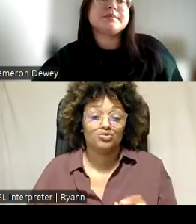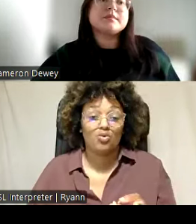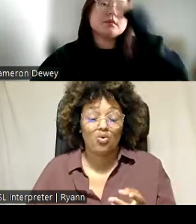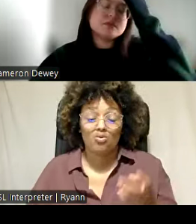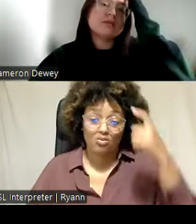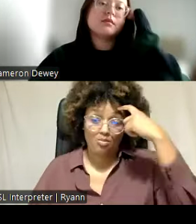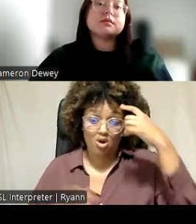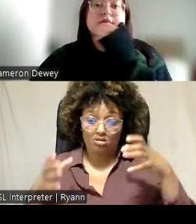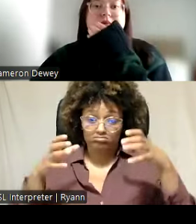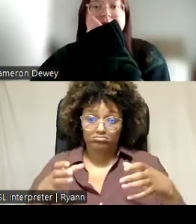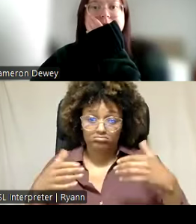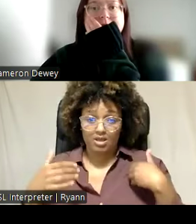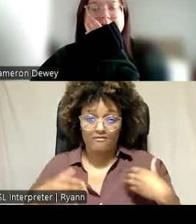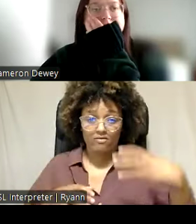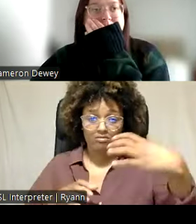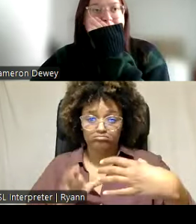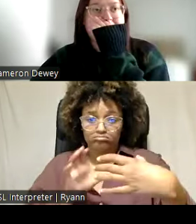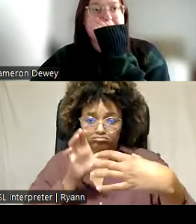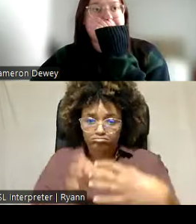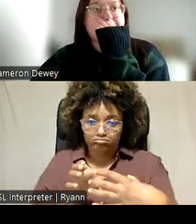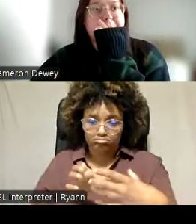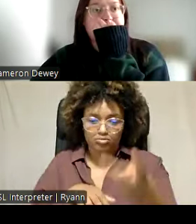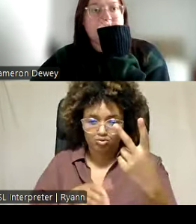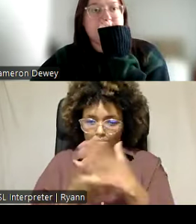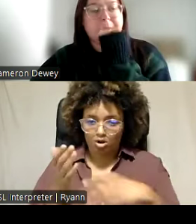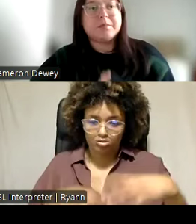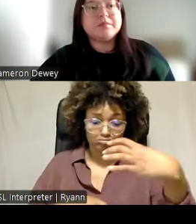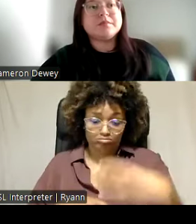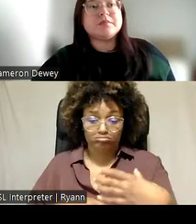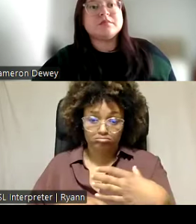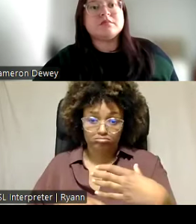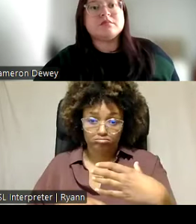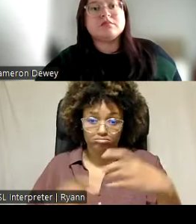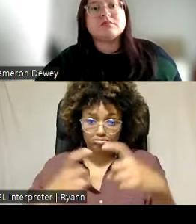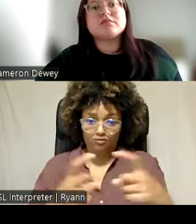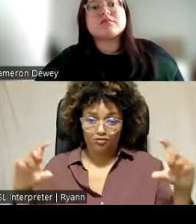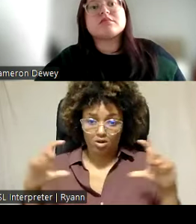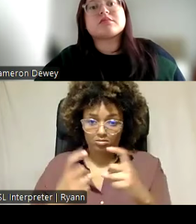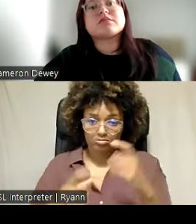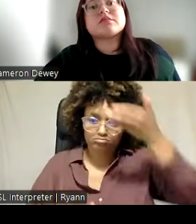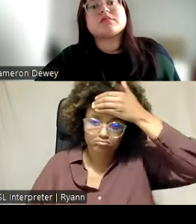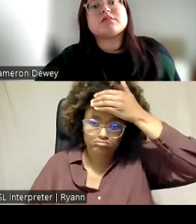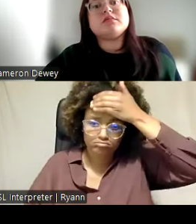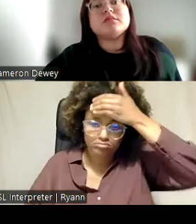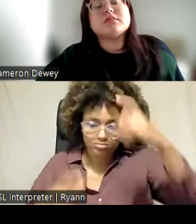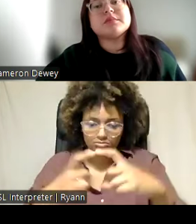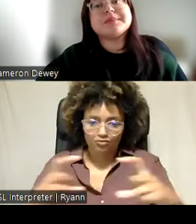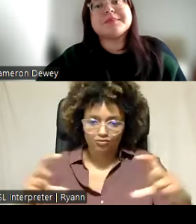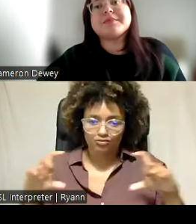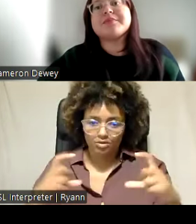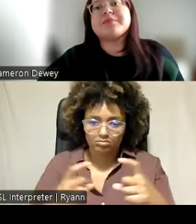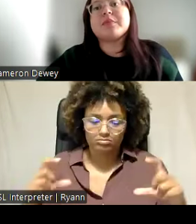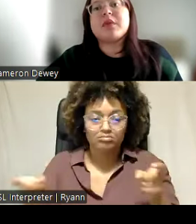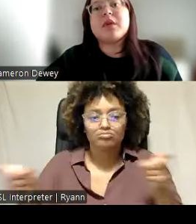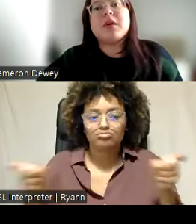cortex and the amygdala. The prefrontal cortex is the front part of the brain, and this controls normal